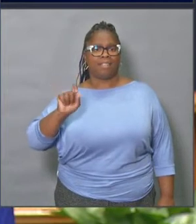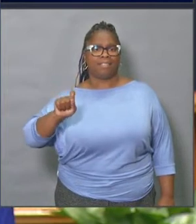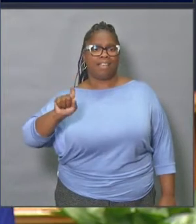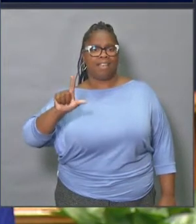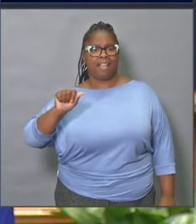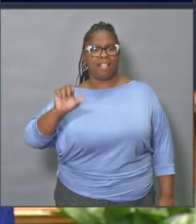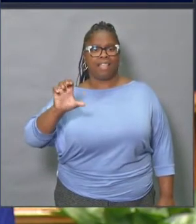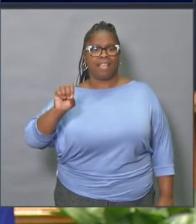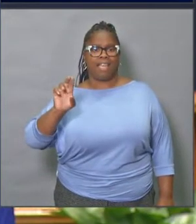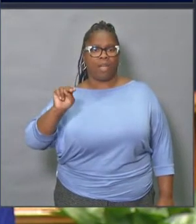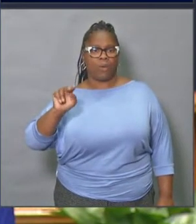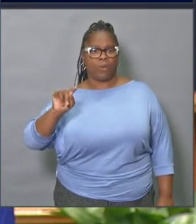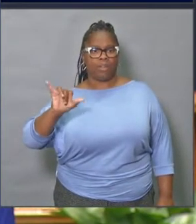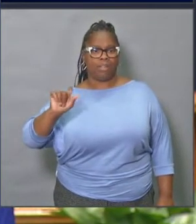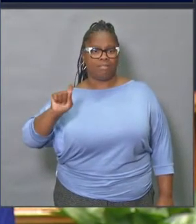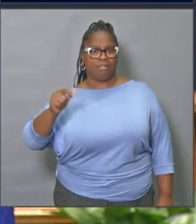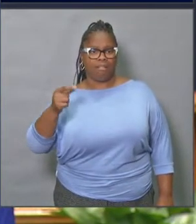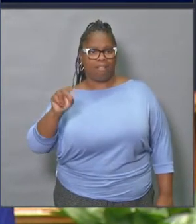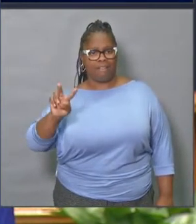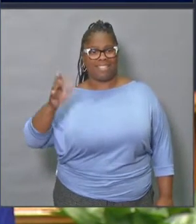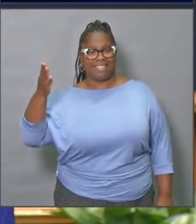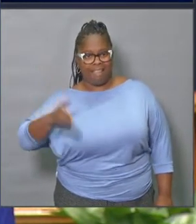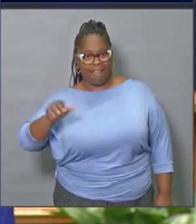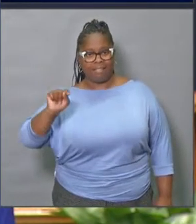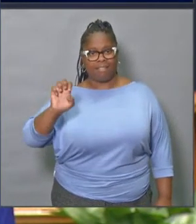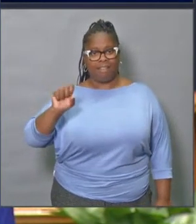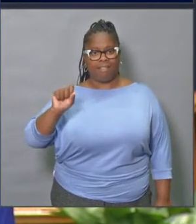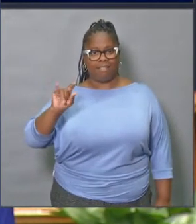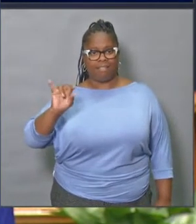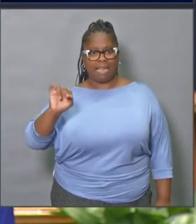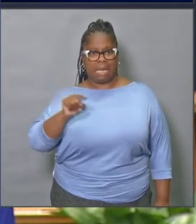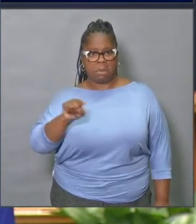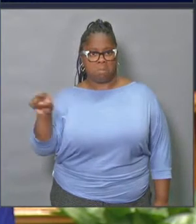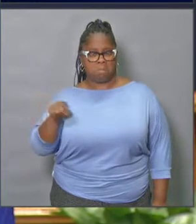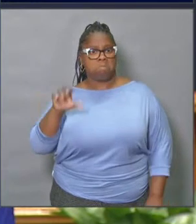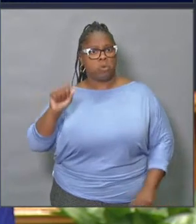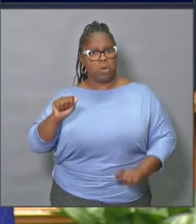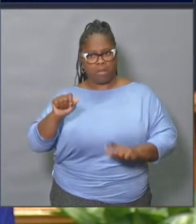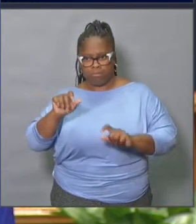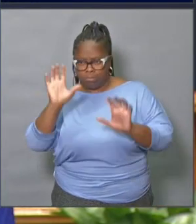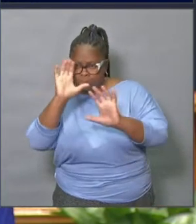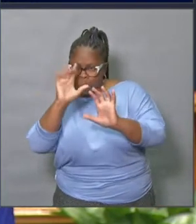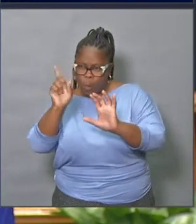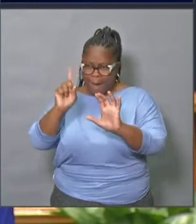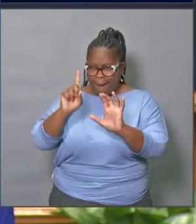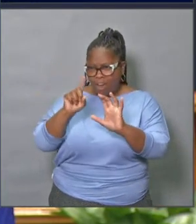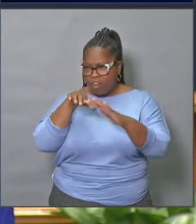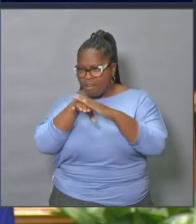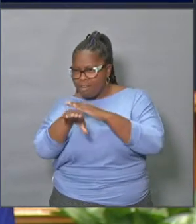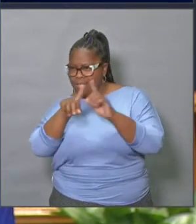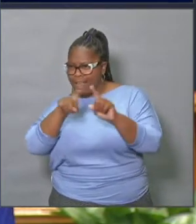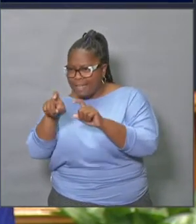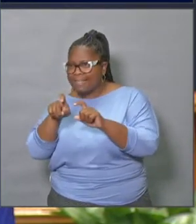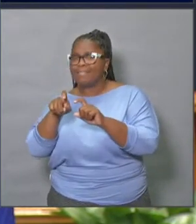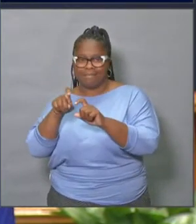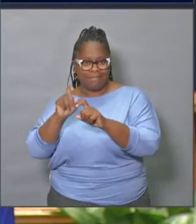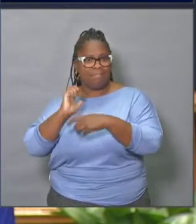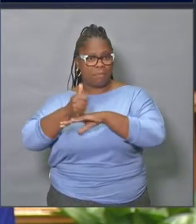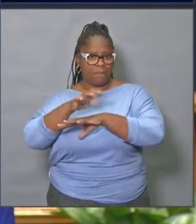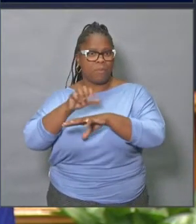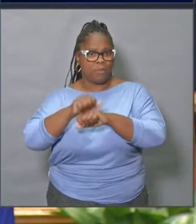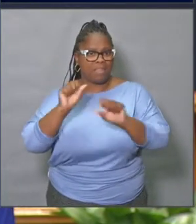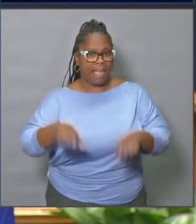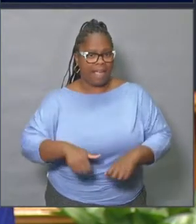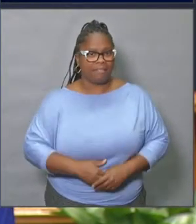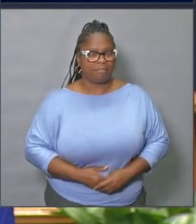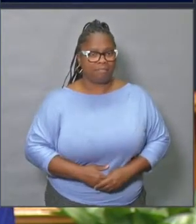covid19.lacounty.gov/testing, and you'll be able to find a location and make an appointment online. Today, I'd also like to give you an update about the